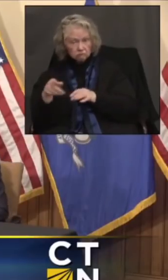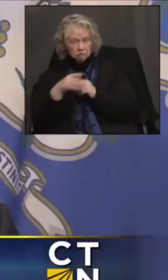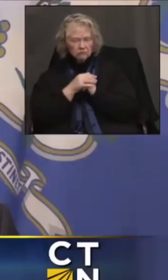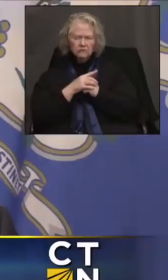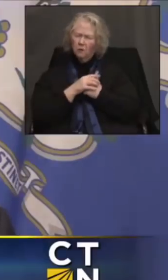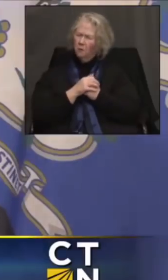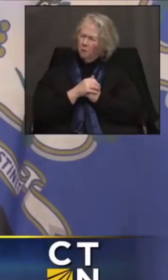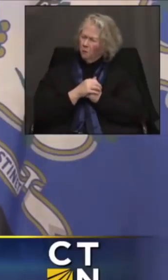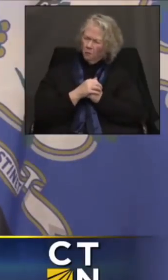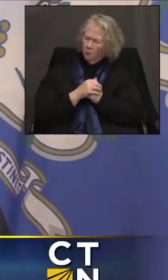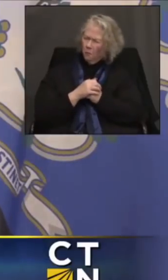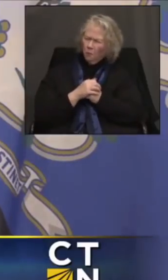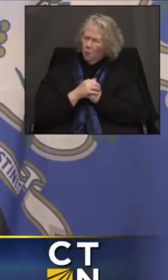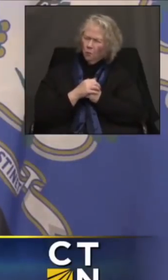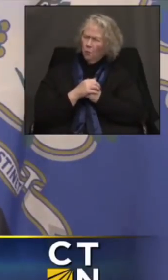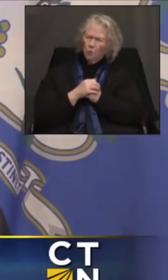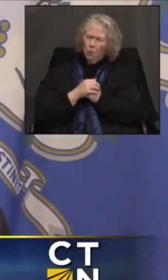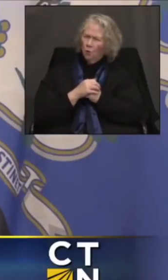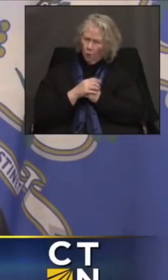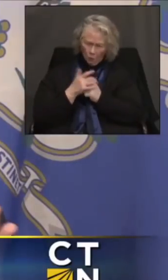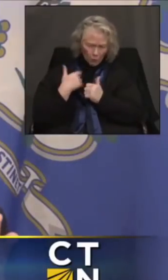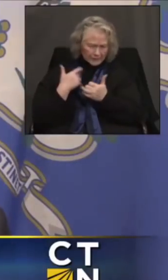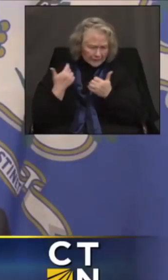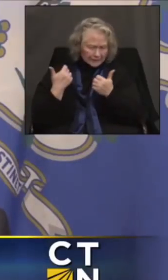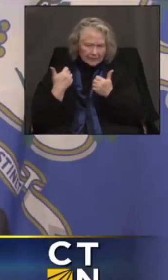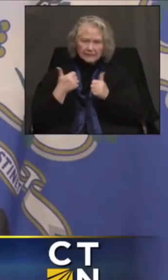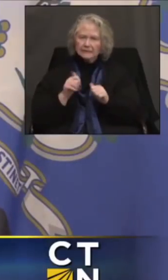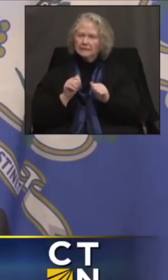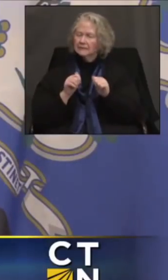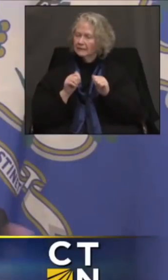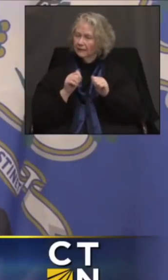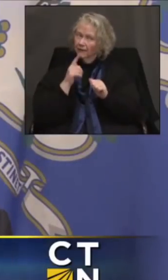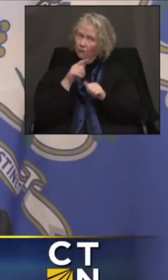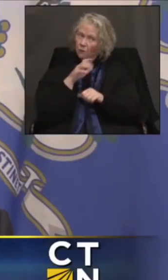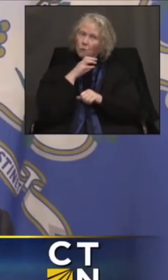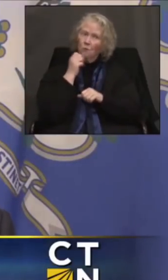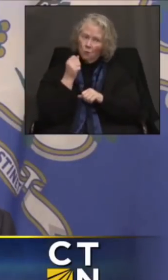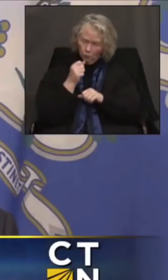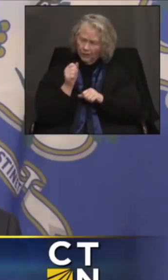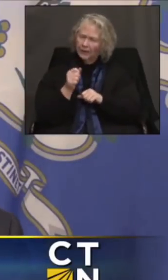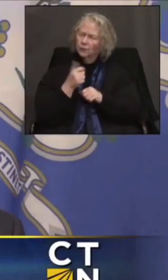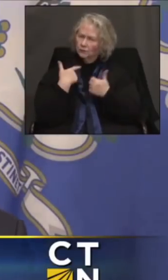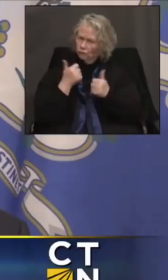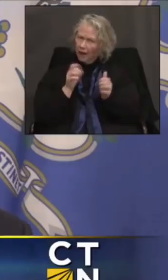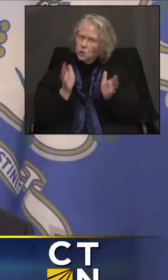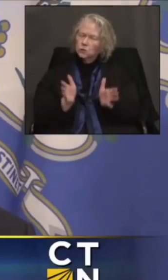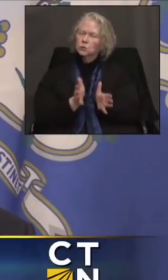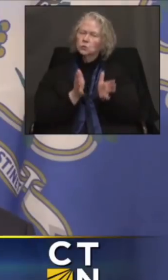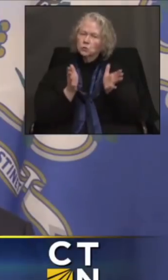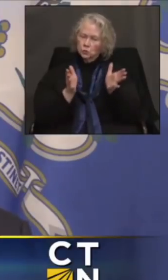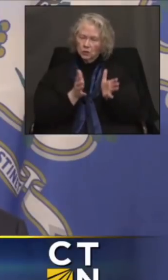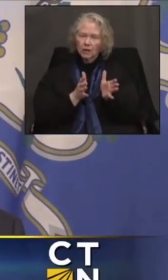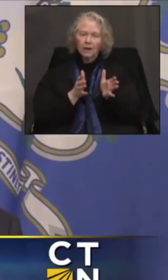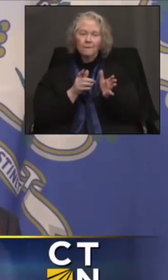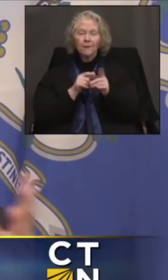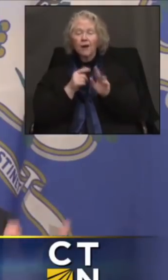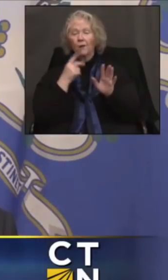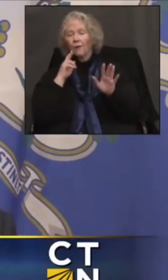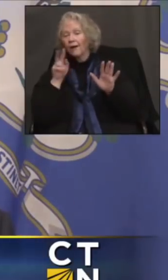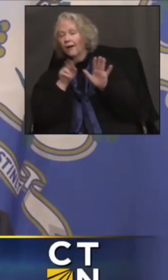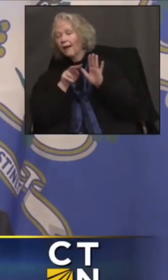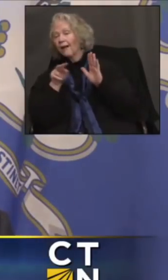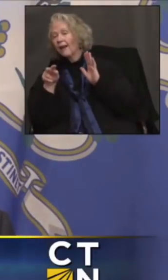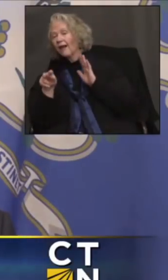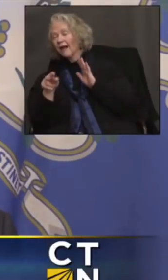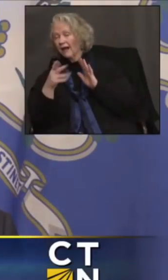No, I wouldn't say that at all. We're doing everything we can in that age group, but as Josh said, we're projecting ahead about another week.